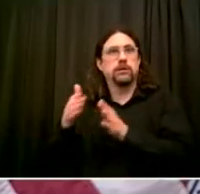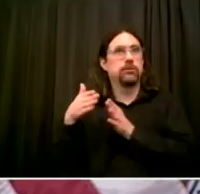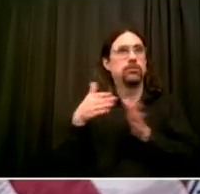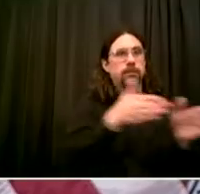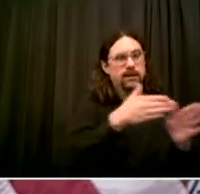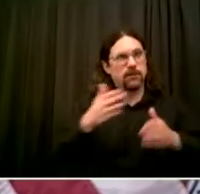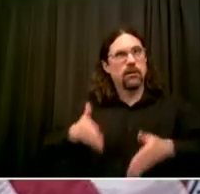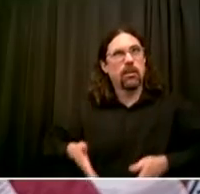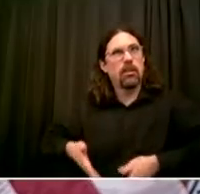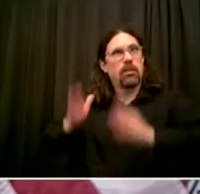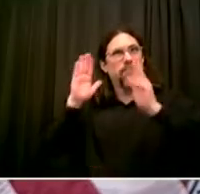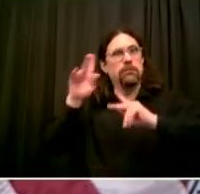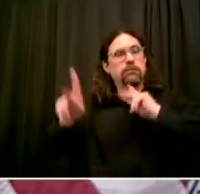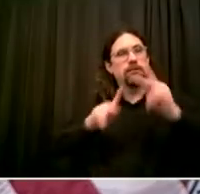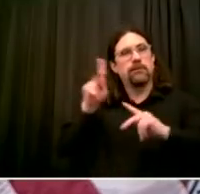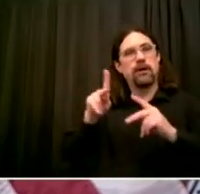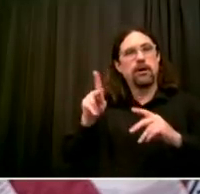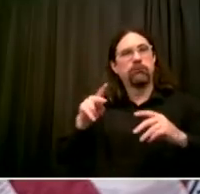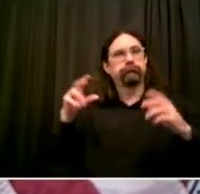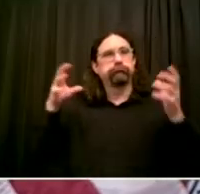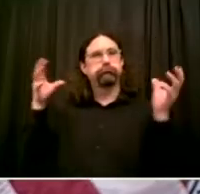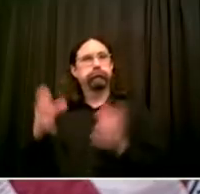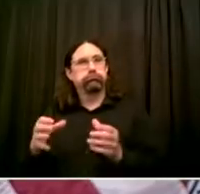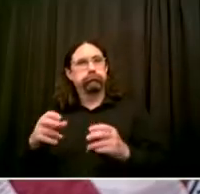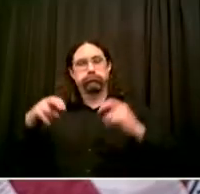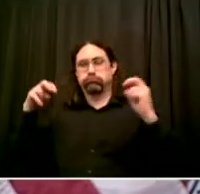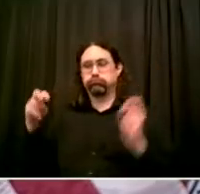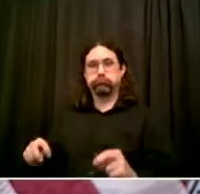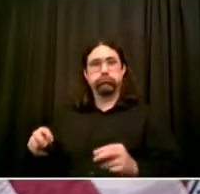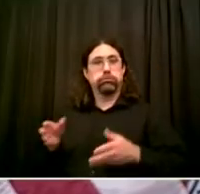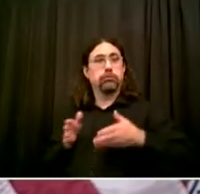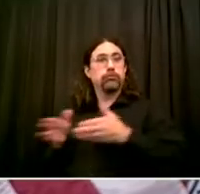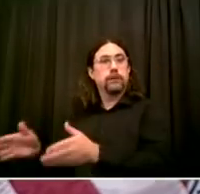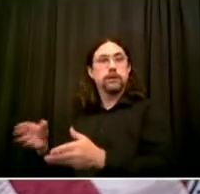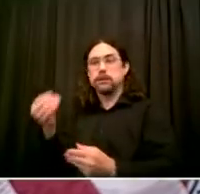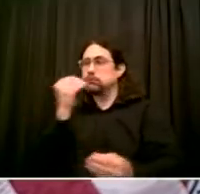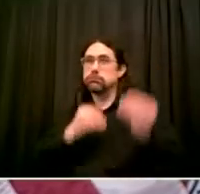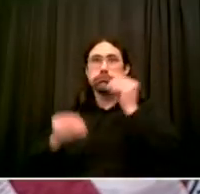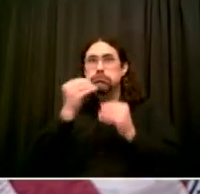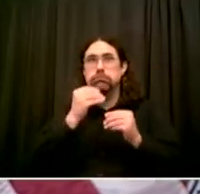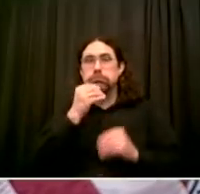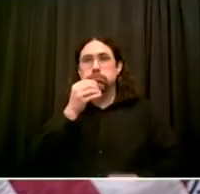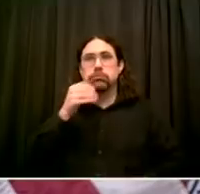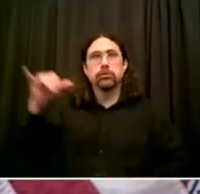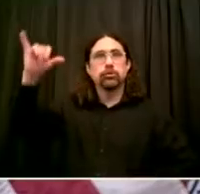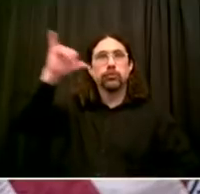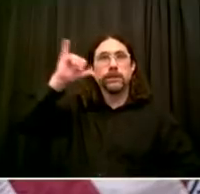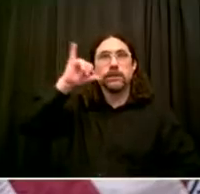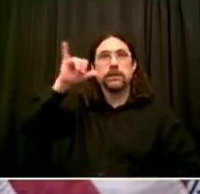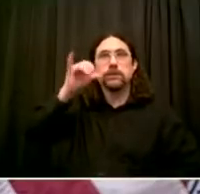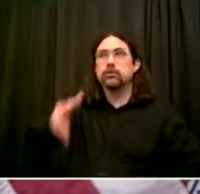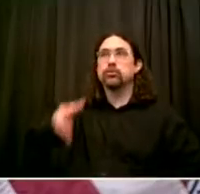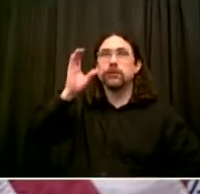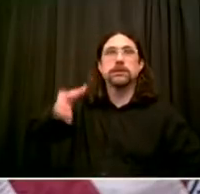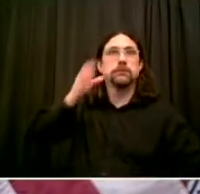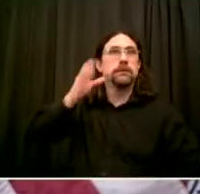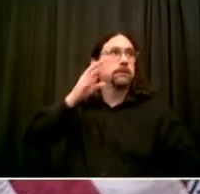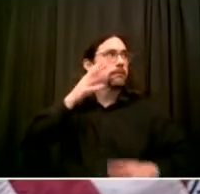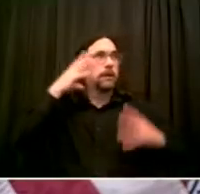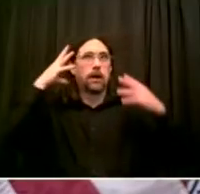city see some sort of dining plan, if it's an outdoor plan? And then the second question is, I know the NYPD has been targeting